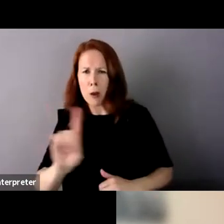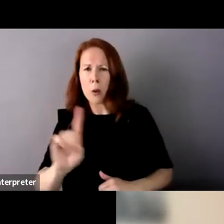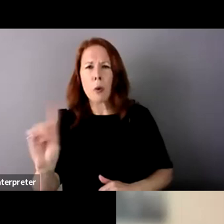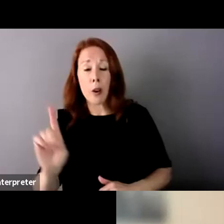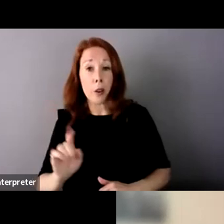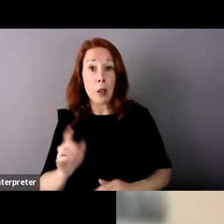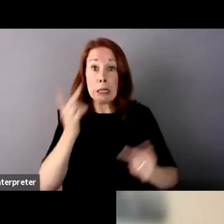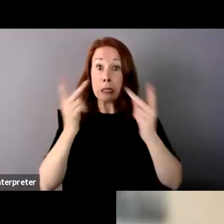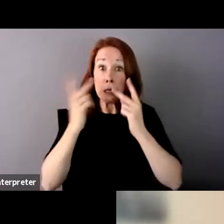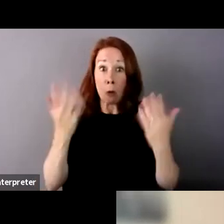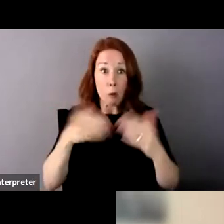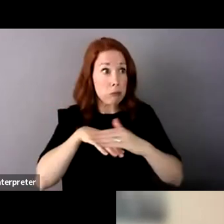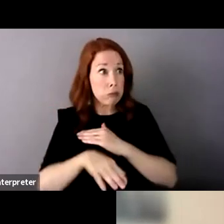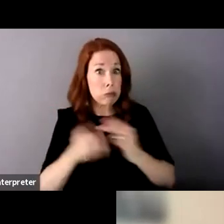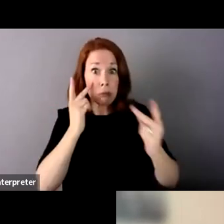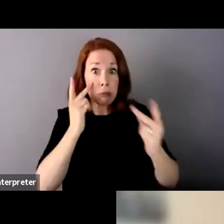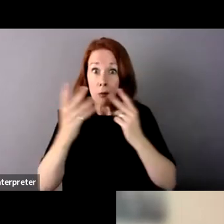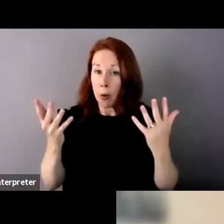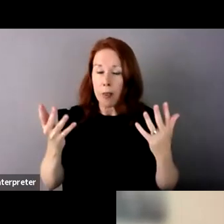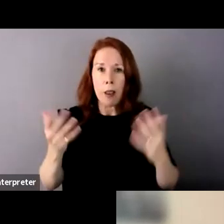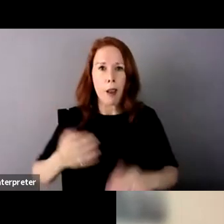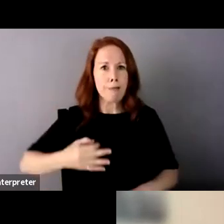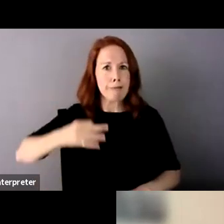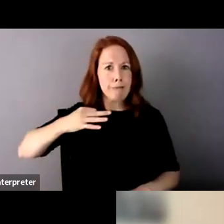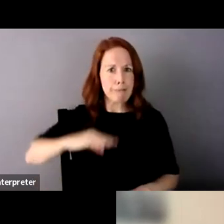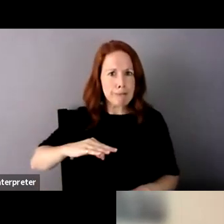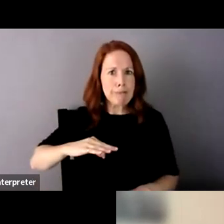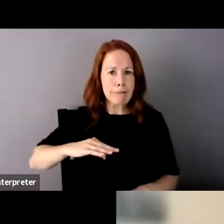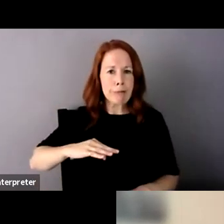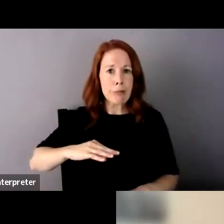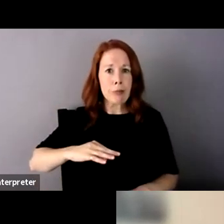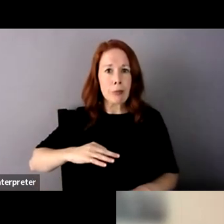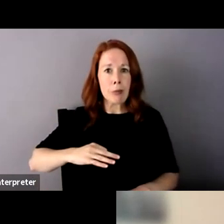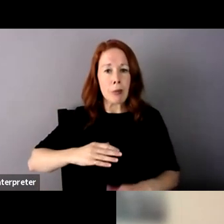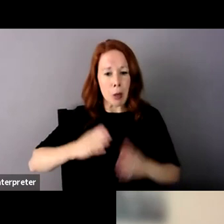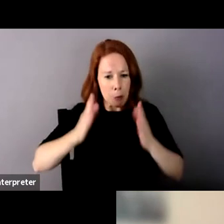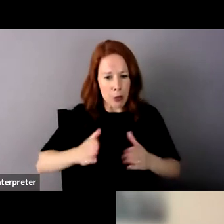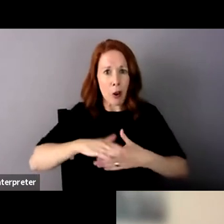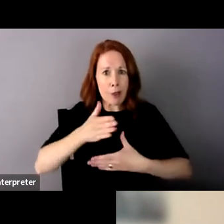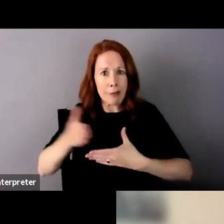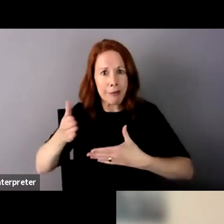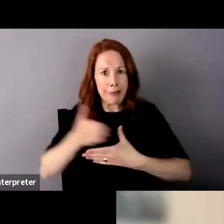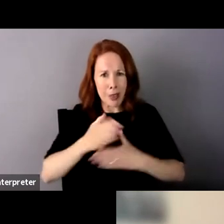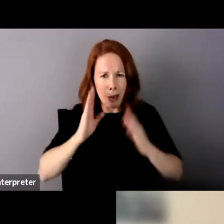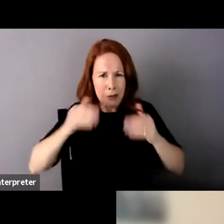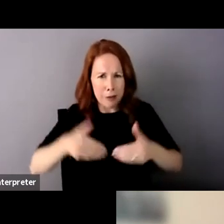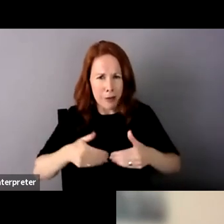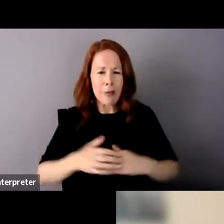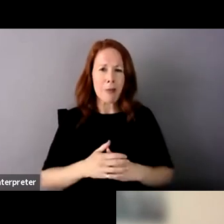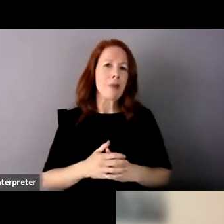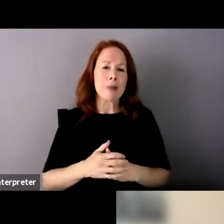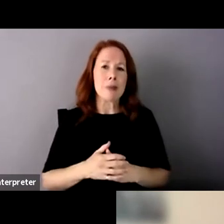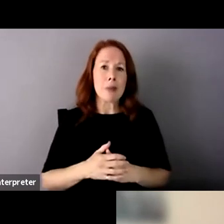to see? That's really beneficial, for someone on the spectrum, but it could be really also helpful for somebody who